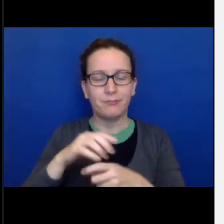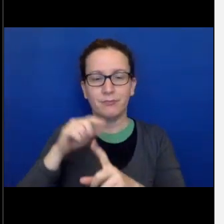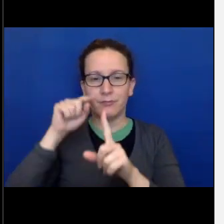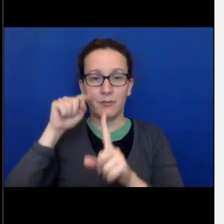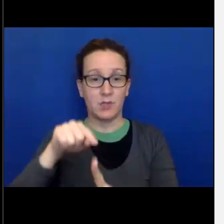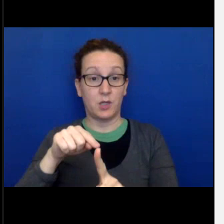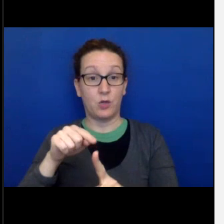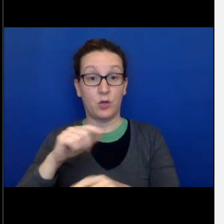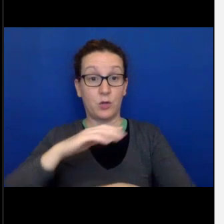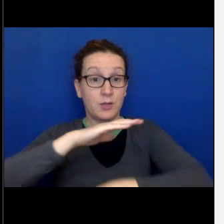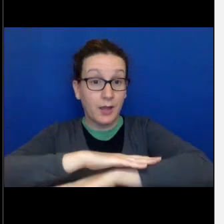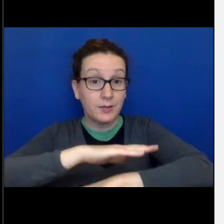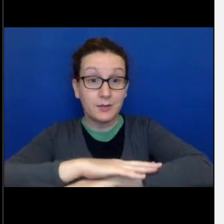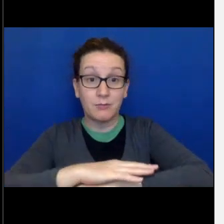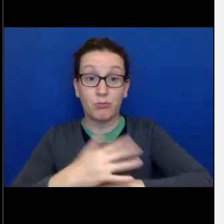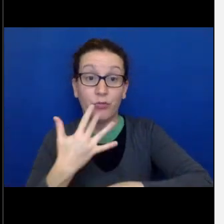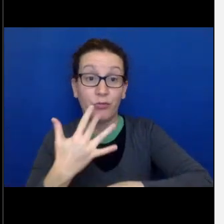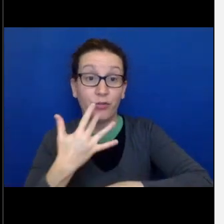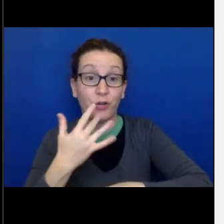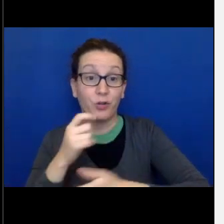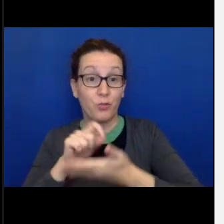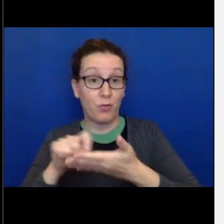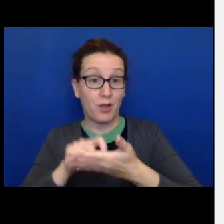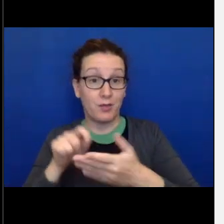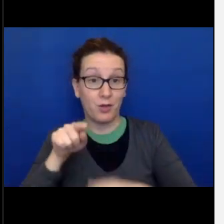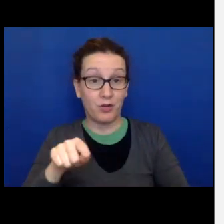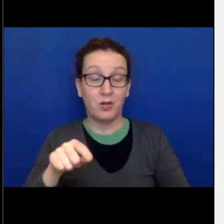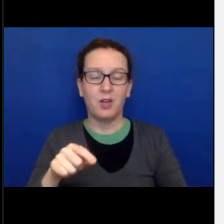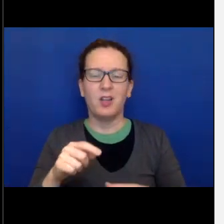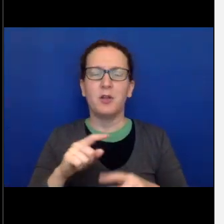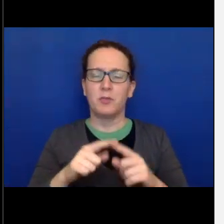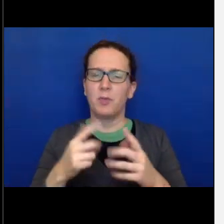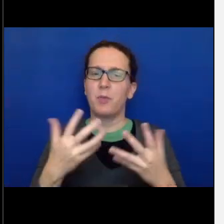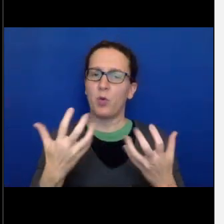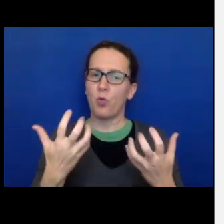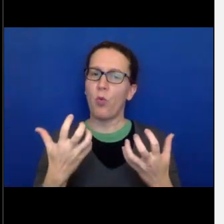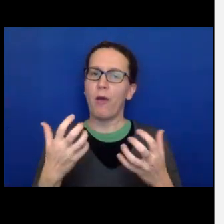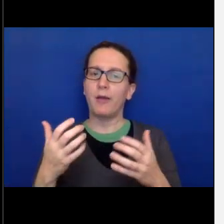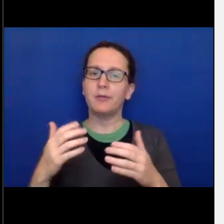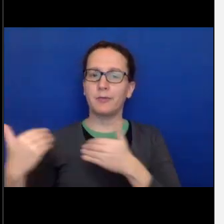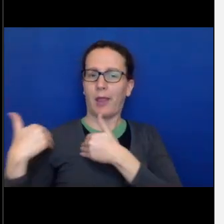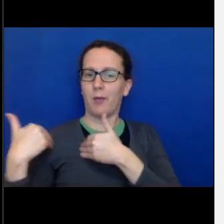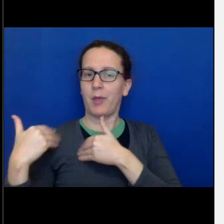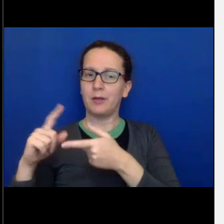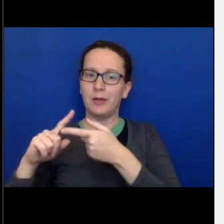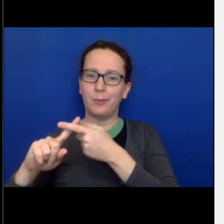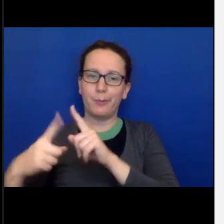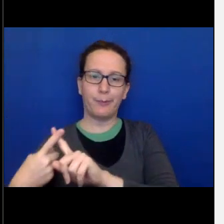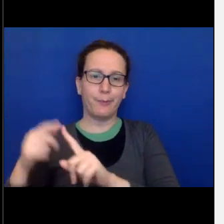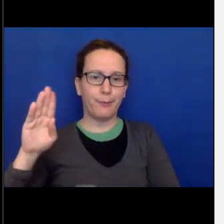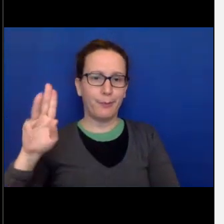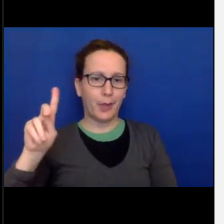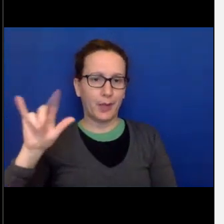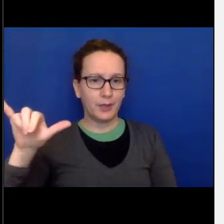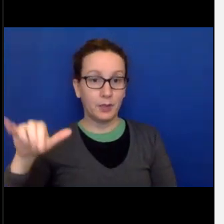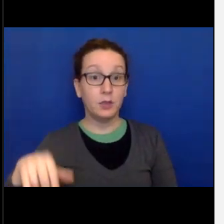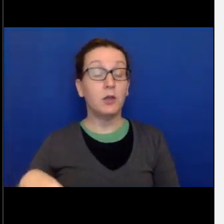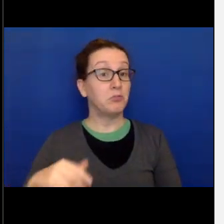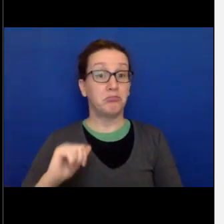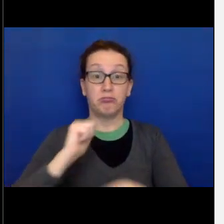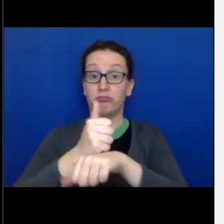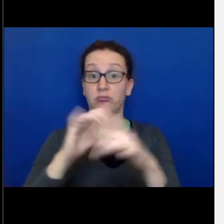particular desk or something that you prefer to write at, but you still want an accountability buddy. And you can establish that through an online connection and